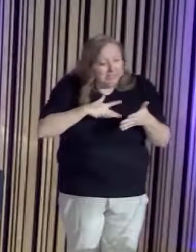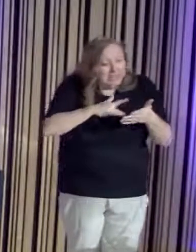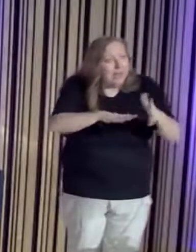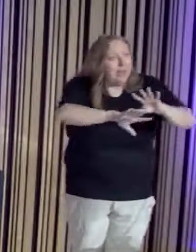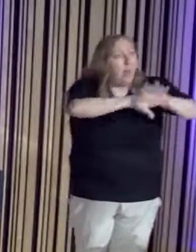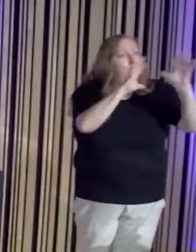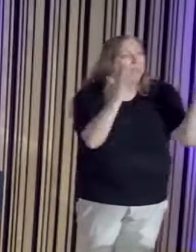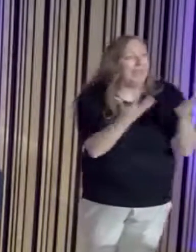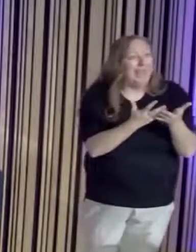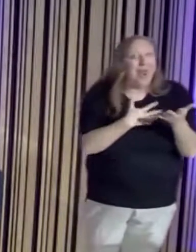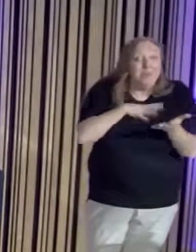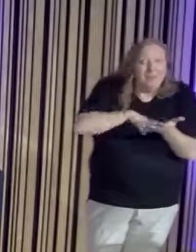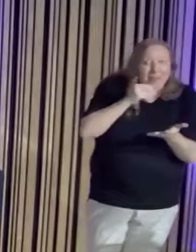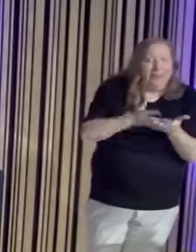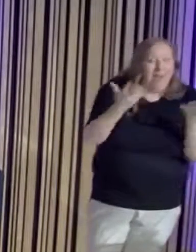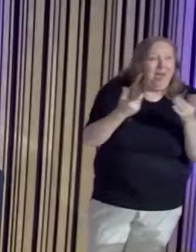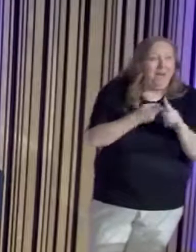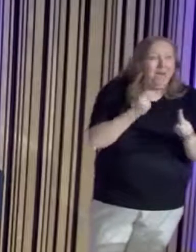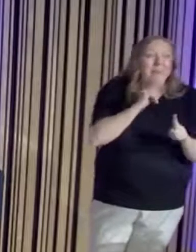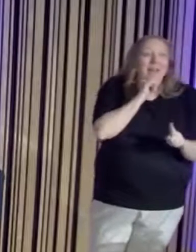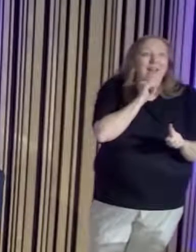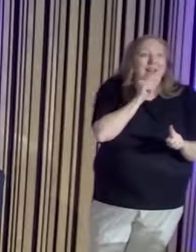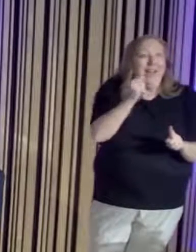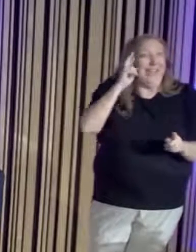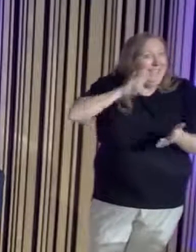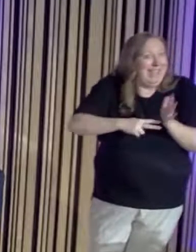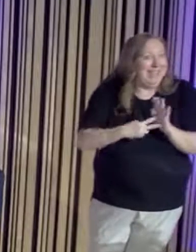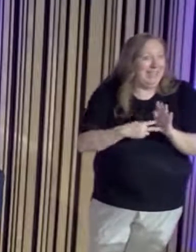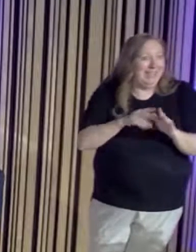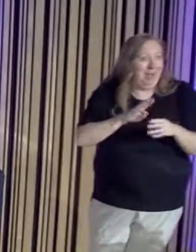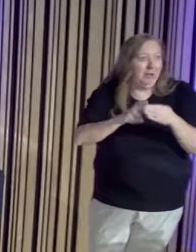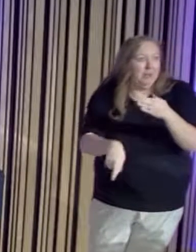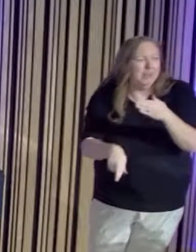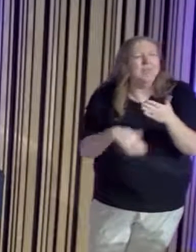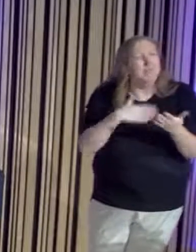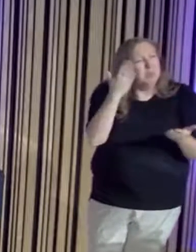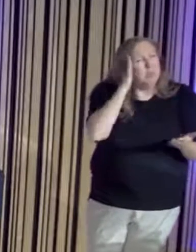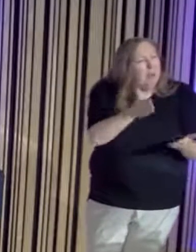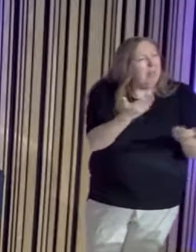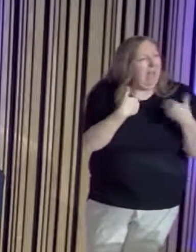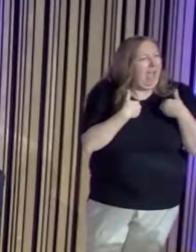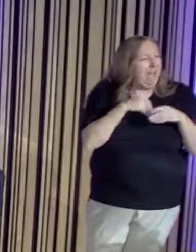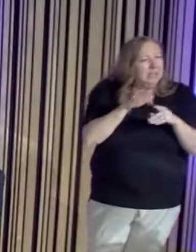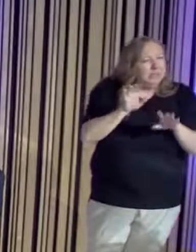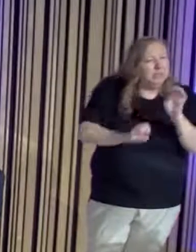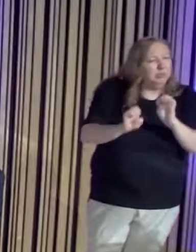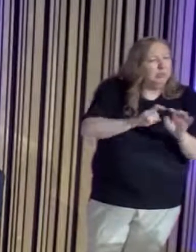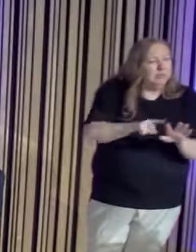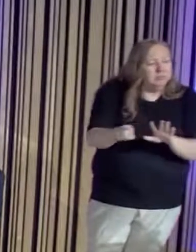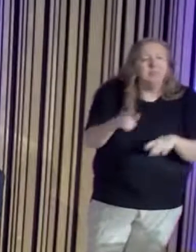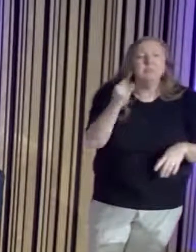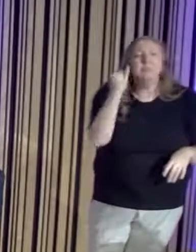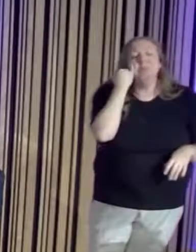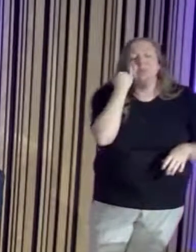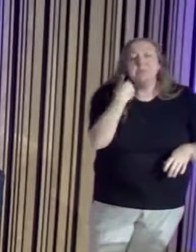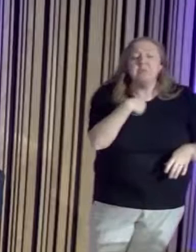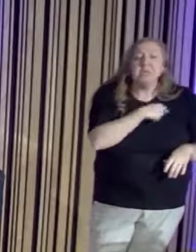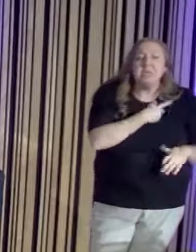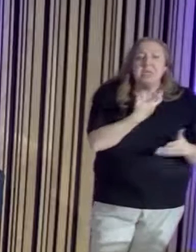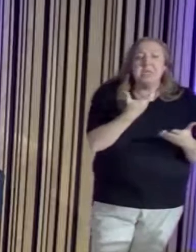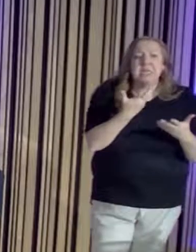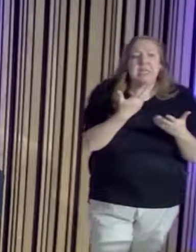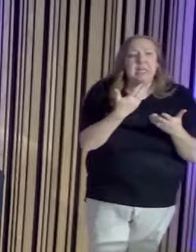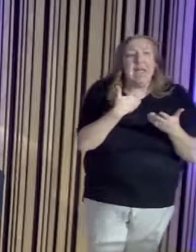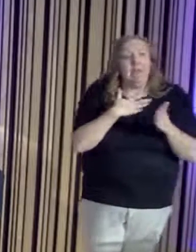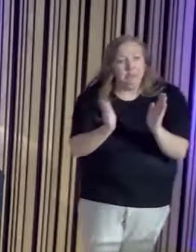unintended consequences in the sea. There's going to be unintended consequences in these experiments. And so I think if you had the